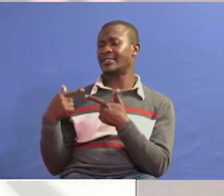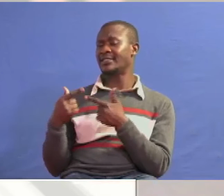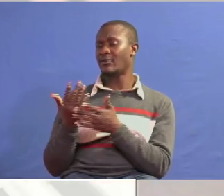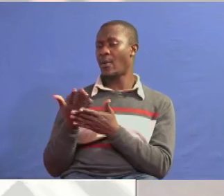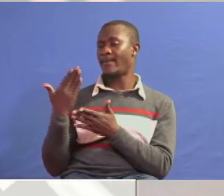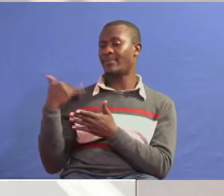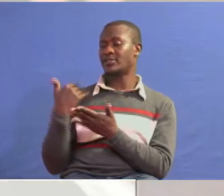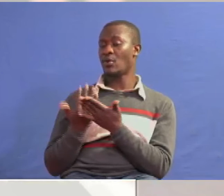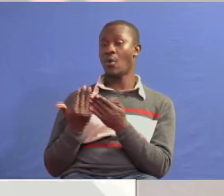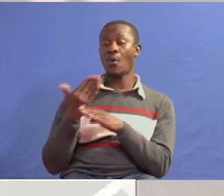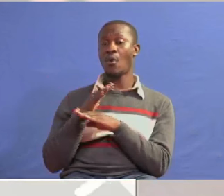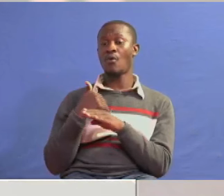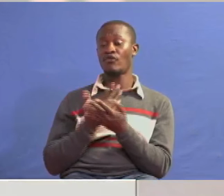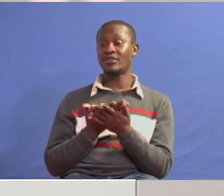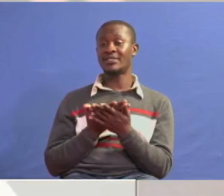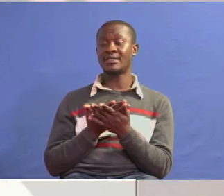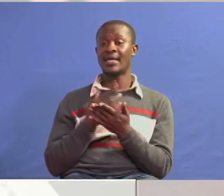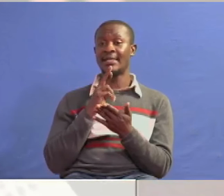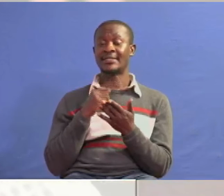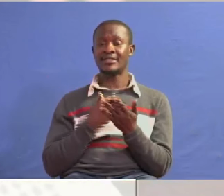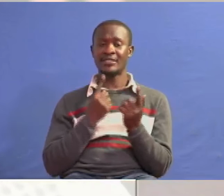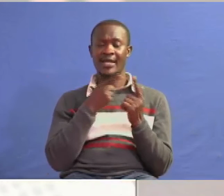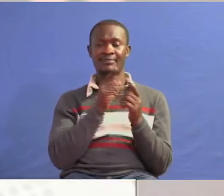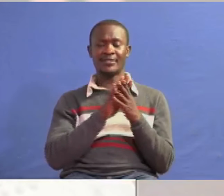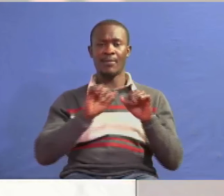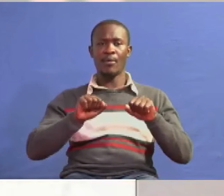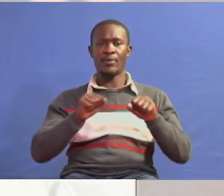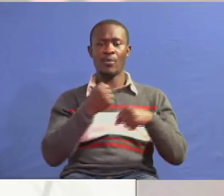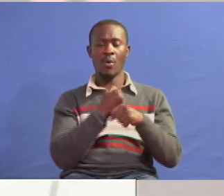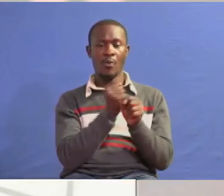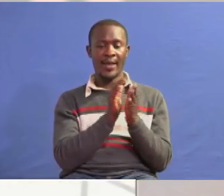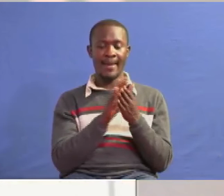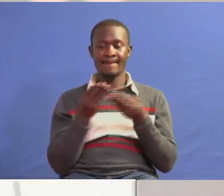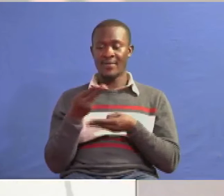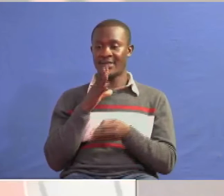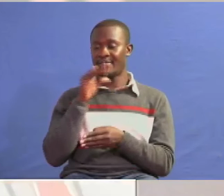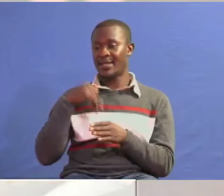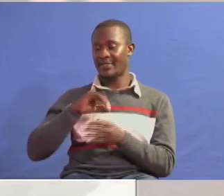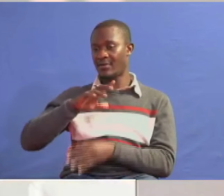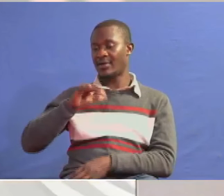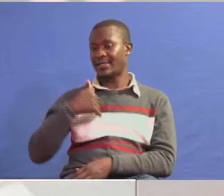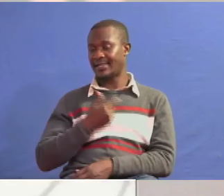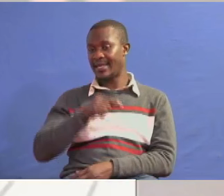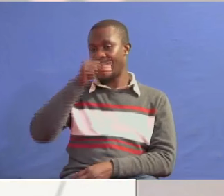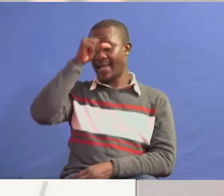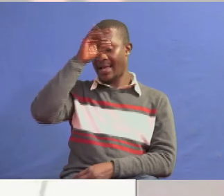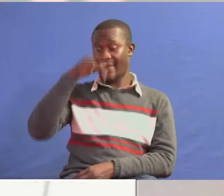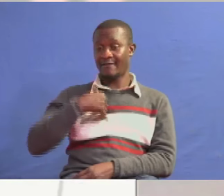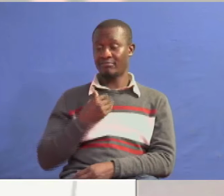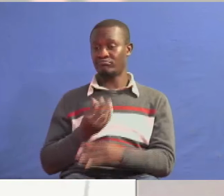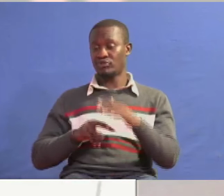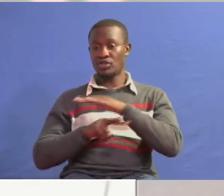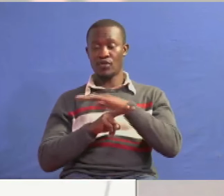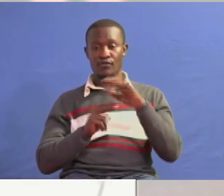past. Over 10 murder cases have been reported targeting boda-boda operators and businessmen in the county. Government's deputy